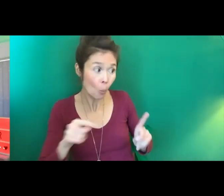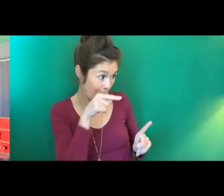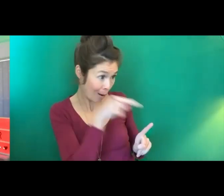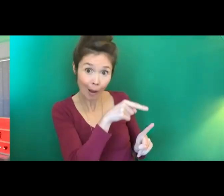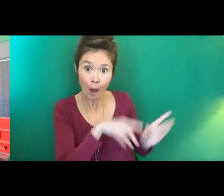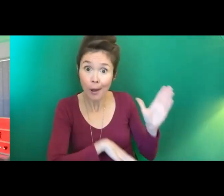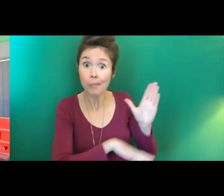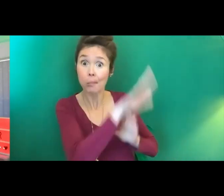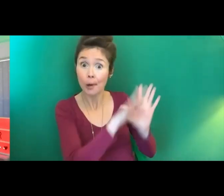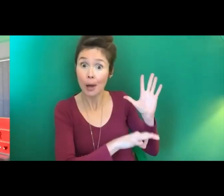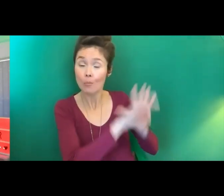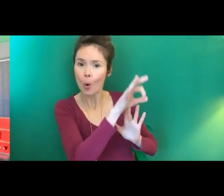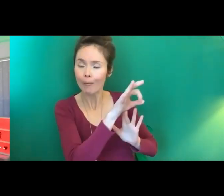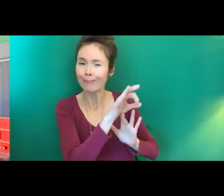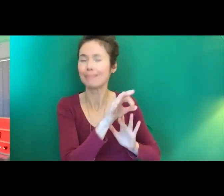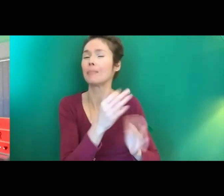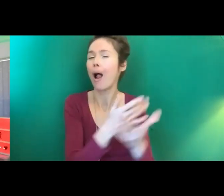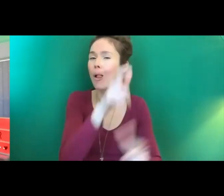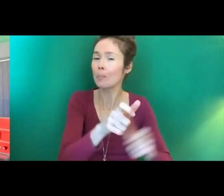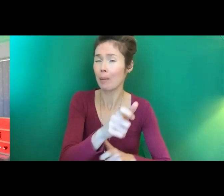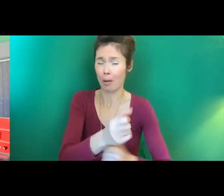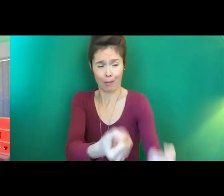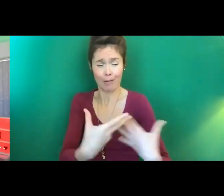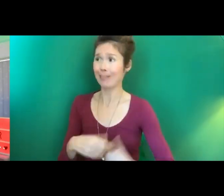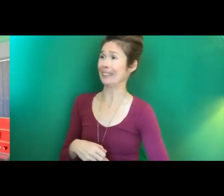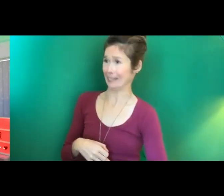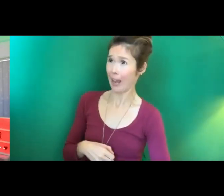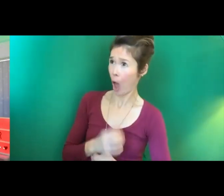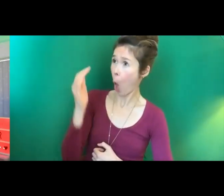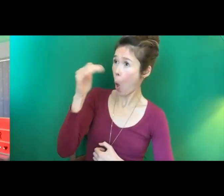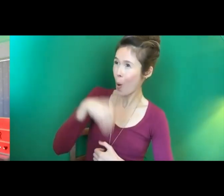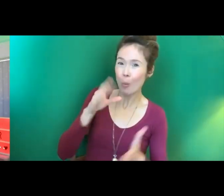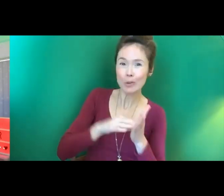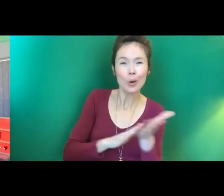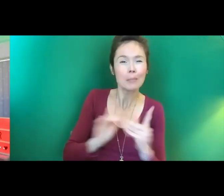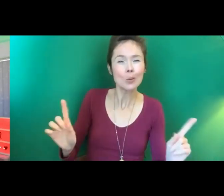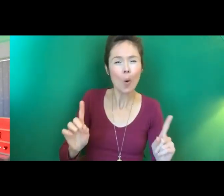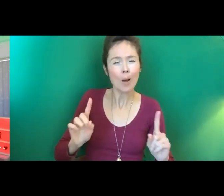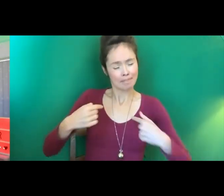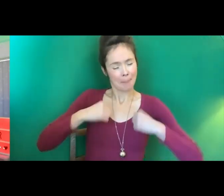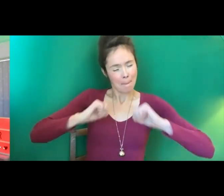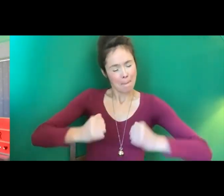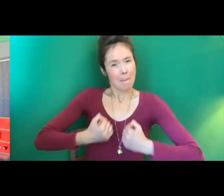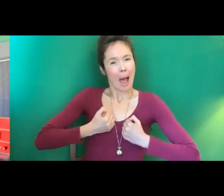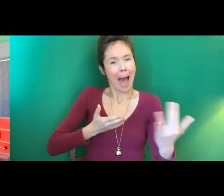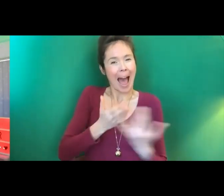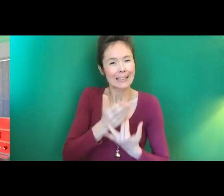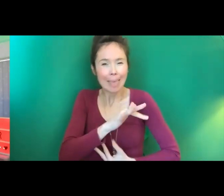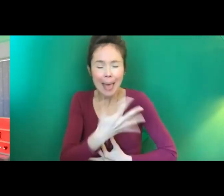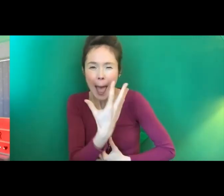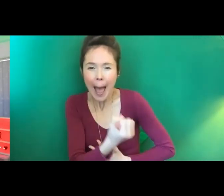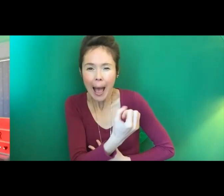meant more access, and we've been able to do things at home. But I kind of knew as an artist that I could only take it so far. I didn't